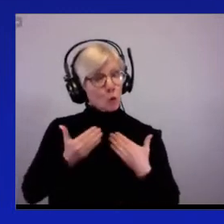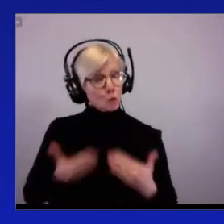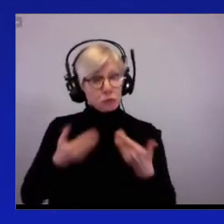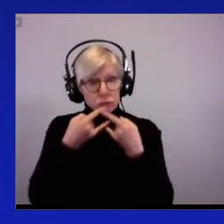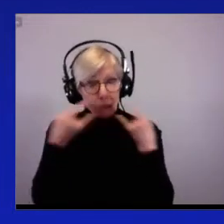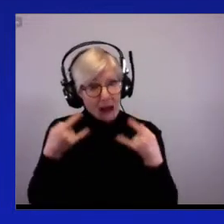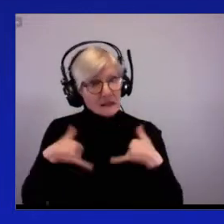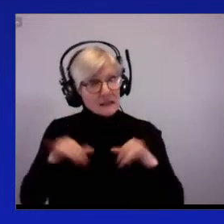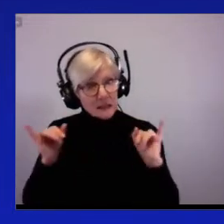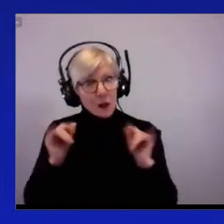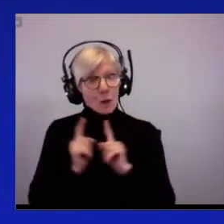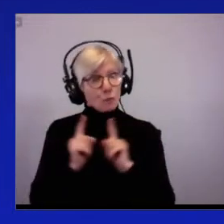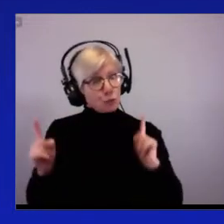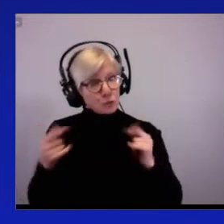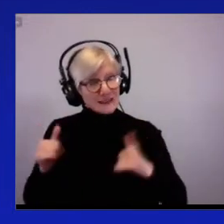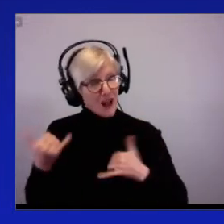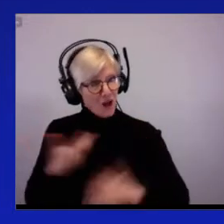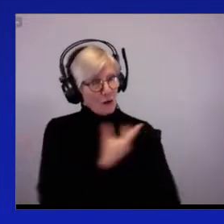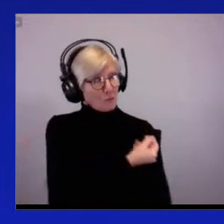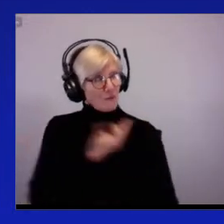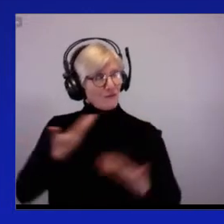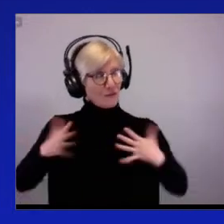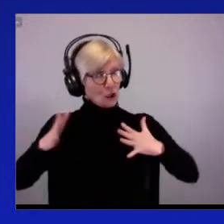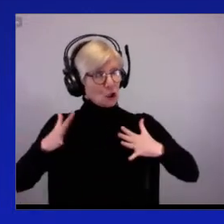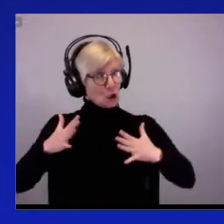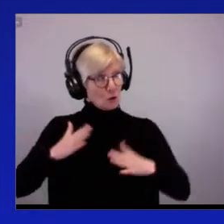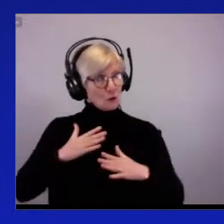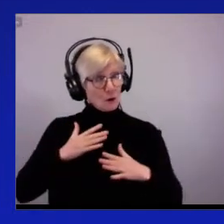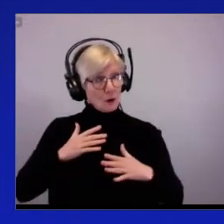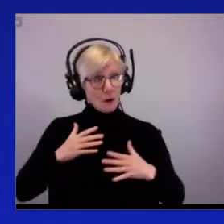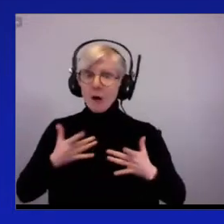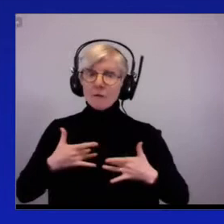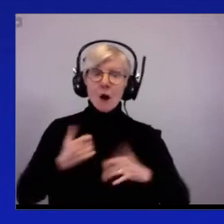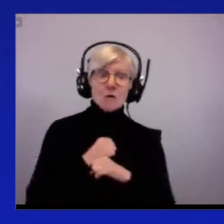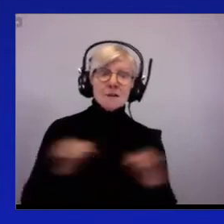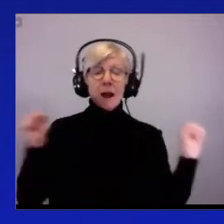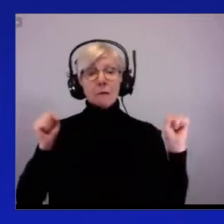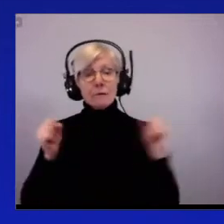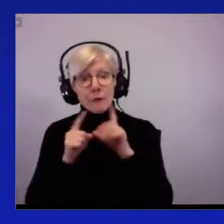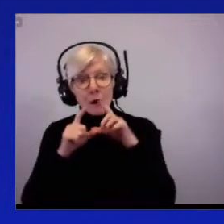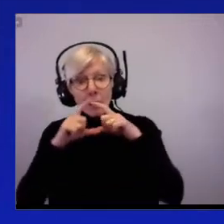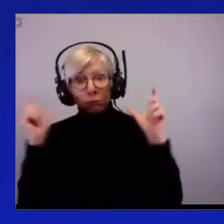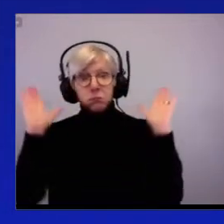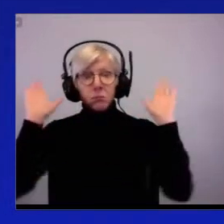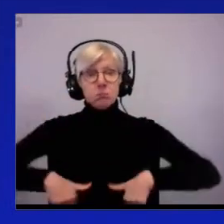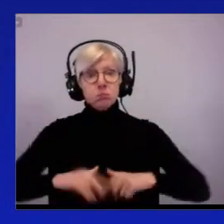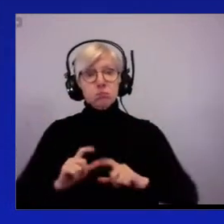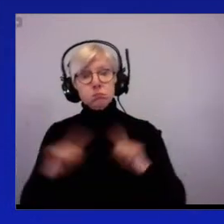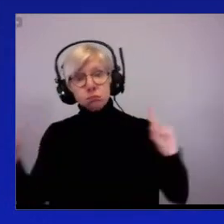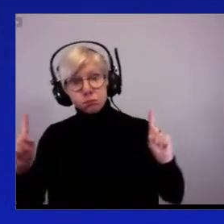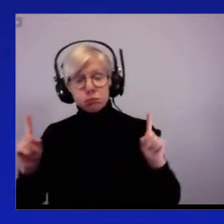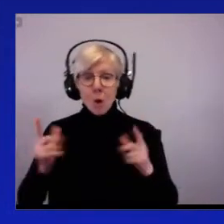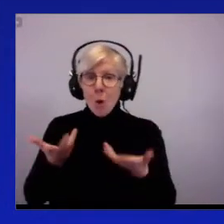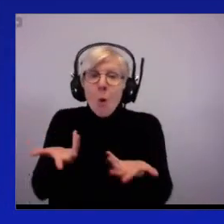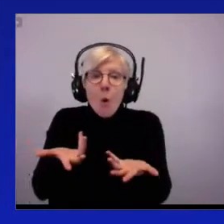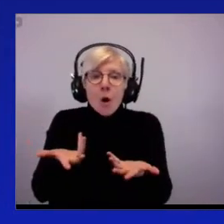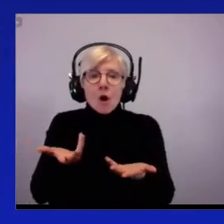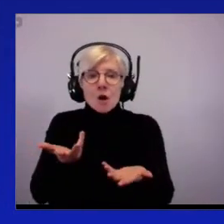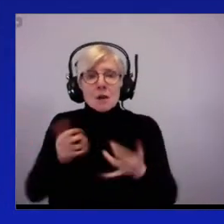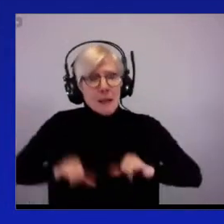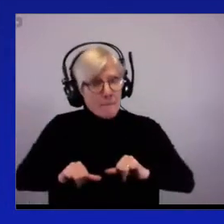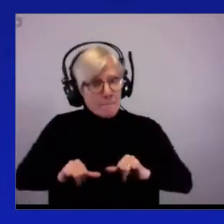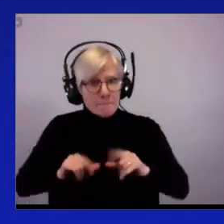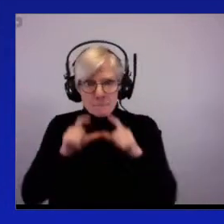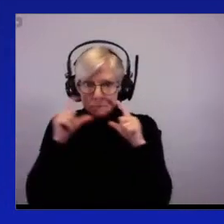continue to social distance? I think there's a lot of information out there, and I think it would be beneficial to have that clarity as to whether that should change their